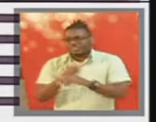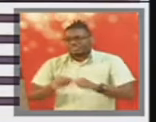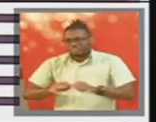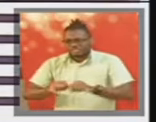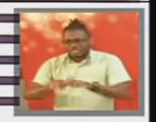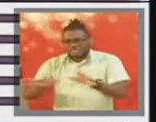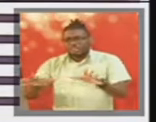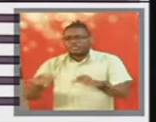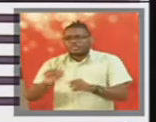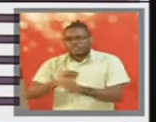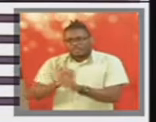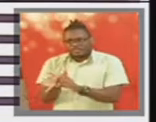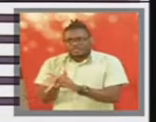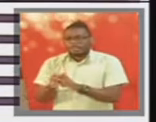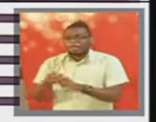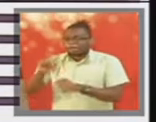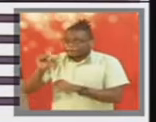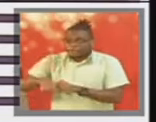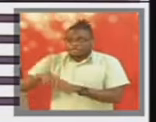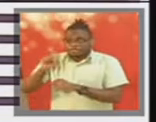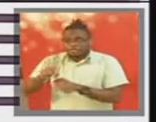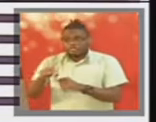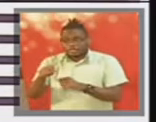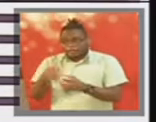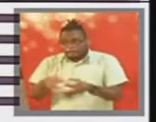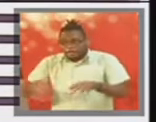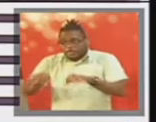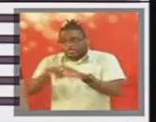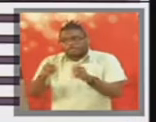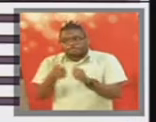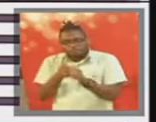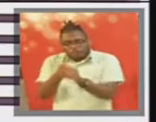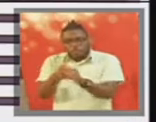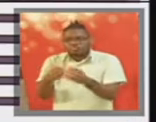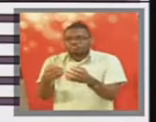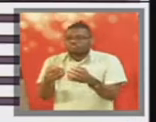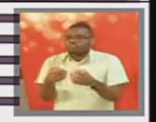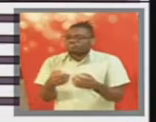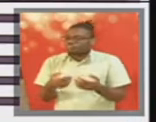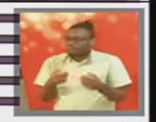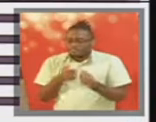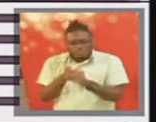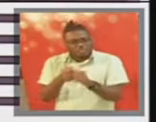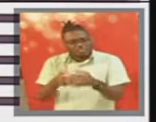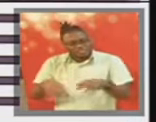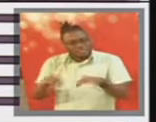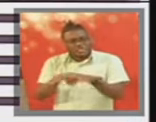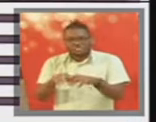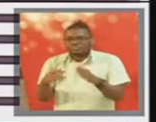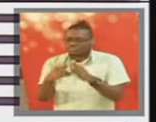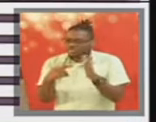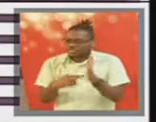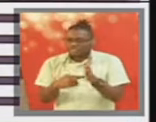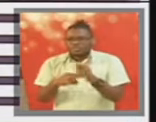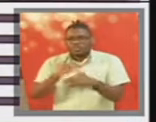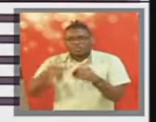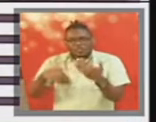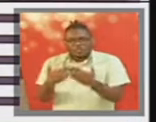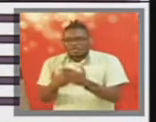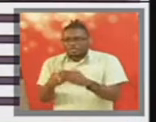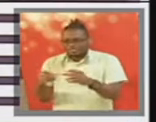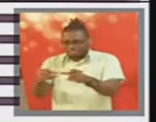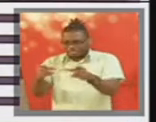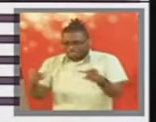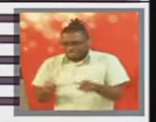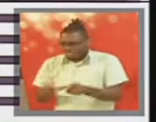those are very rigorously adhered to. We want to make sure that people do remember in all places, whether you thought you were at risk